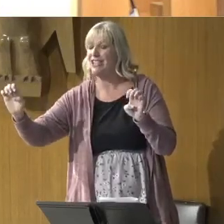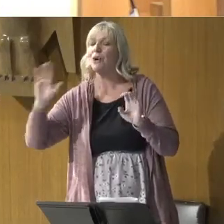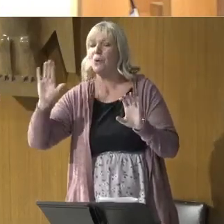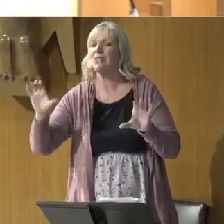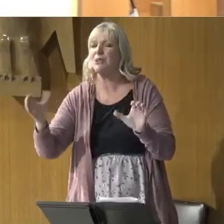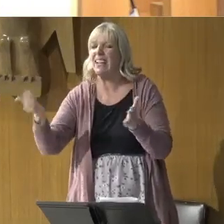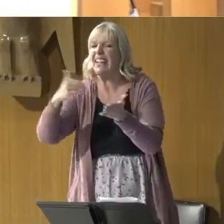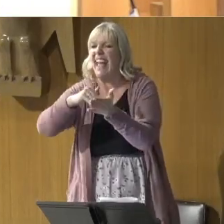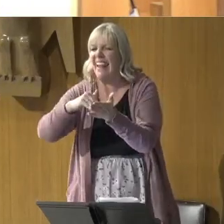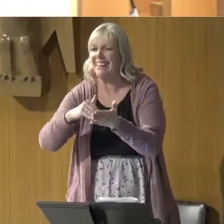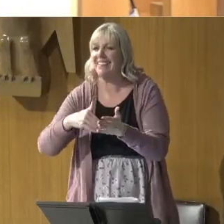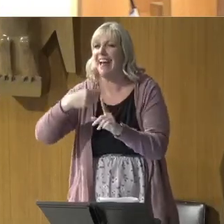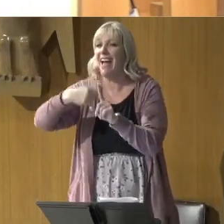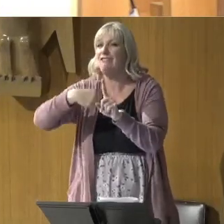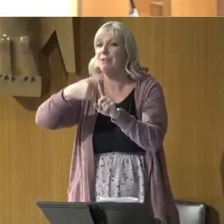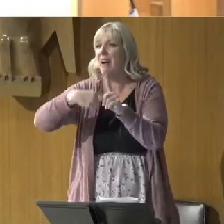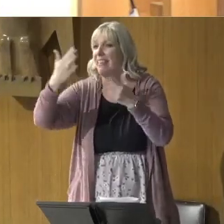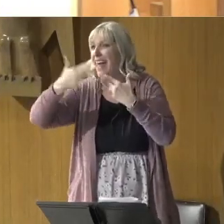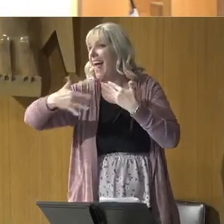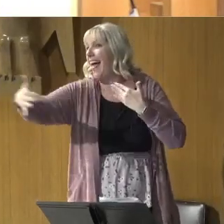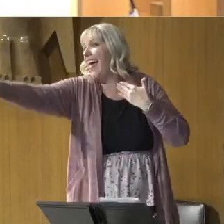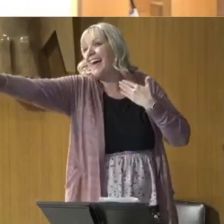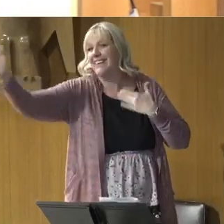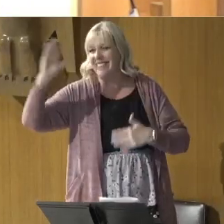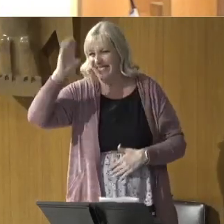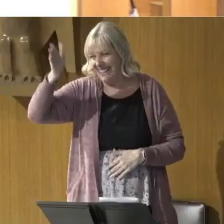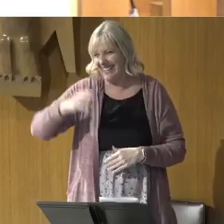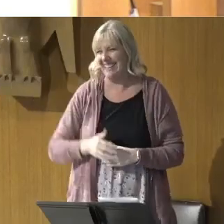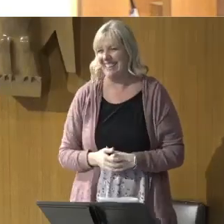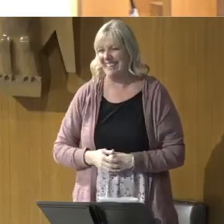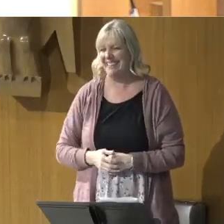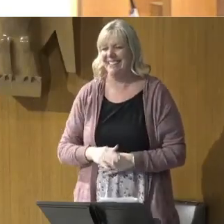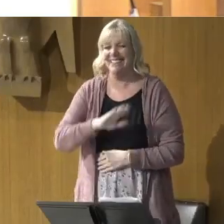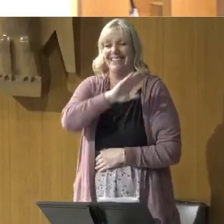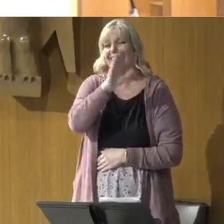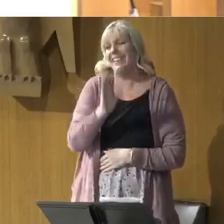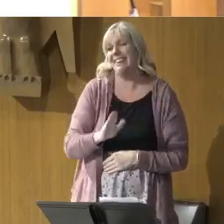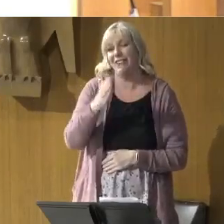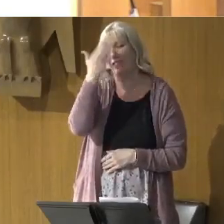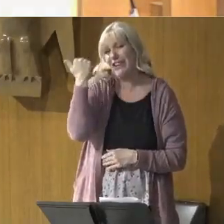And every month after that, may we never forget.